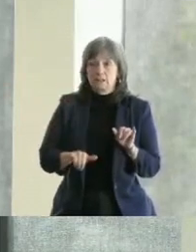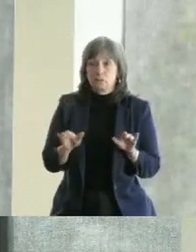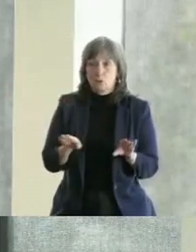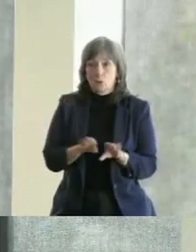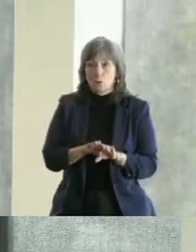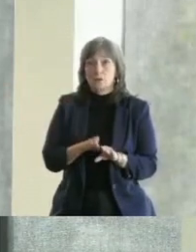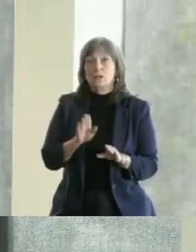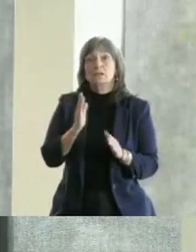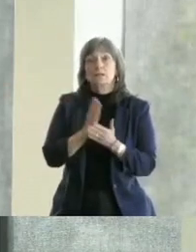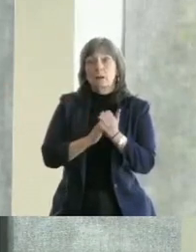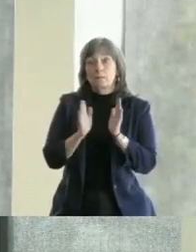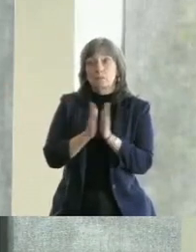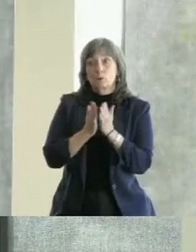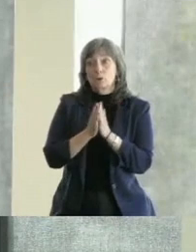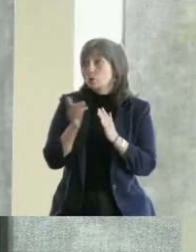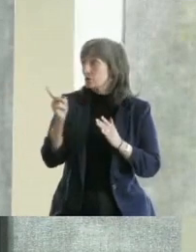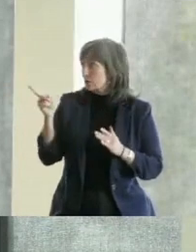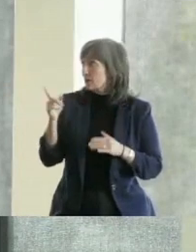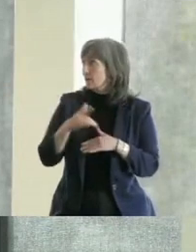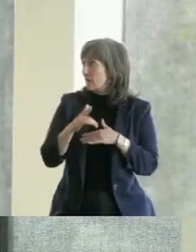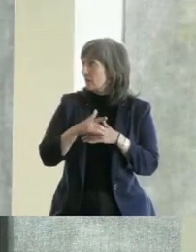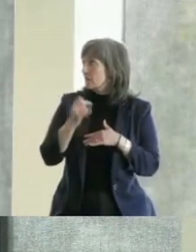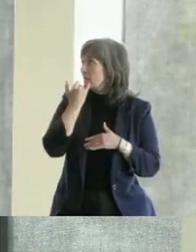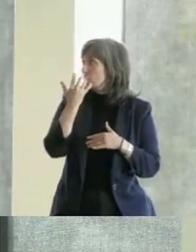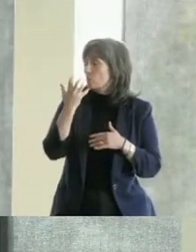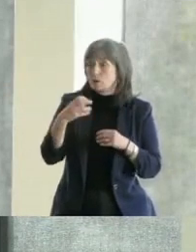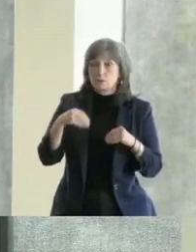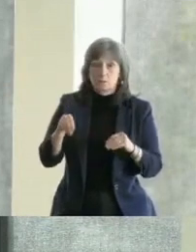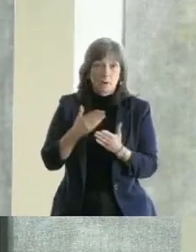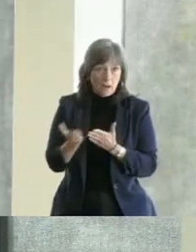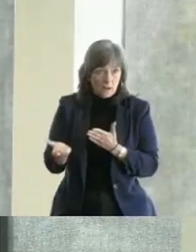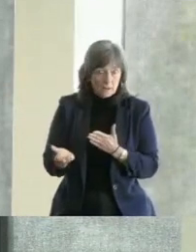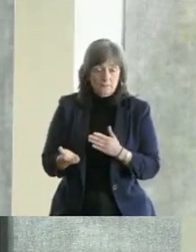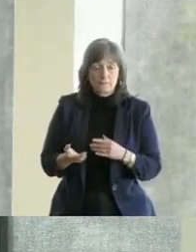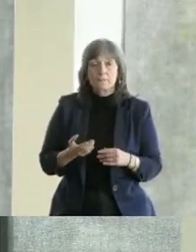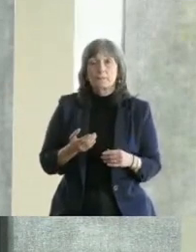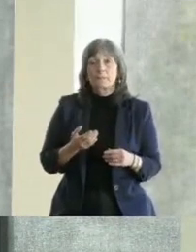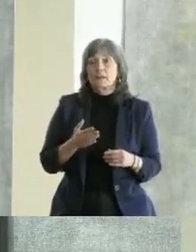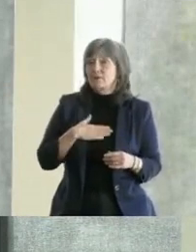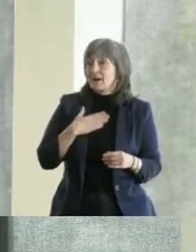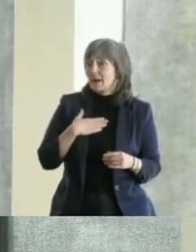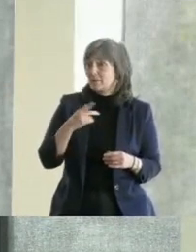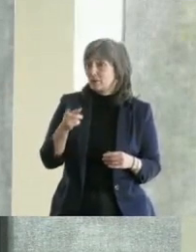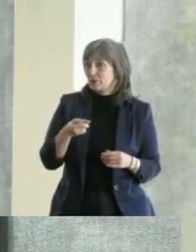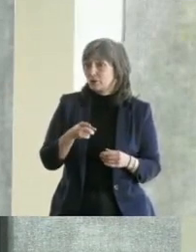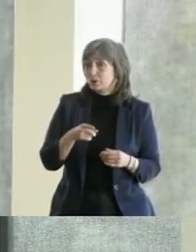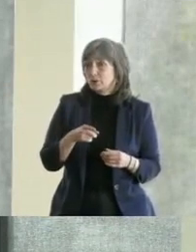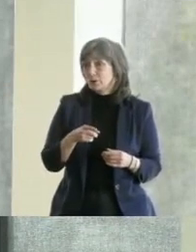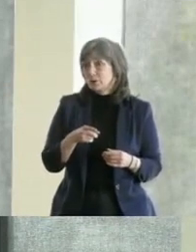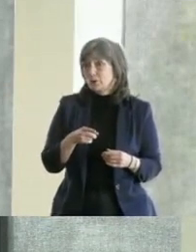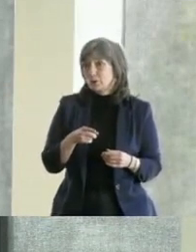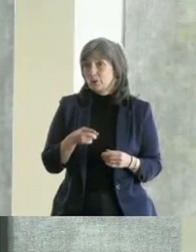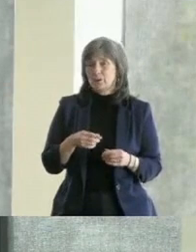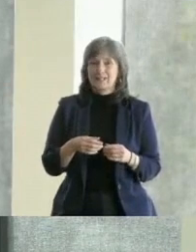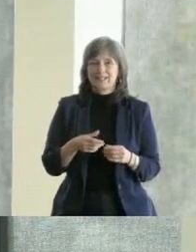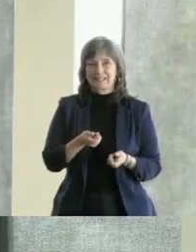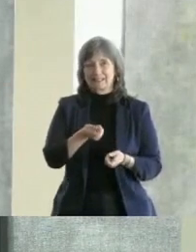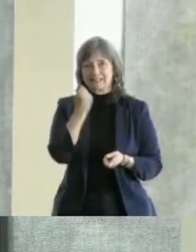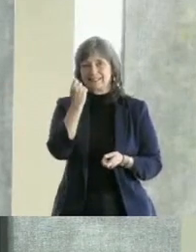has some books over on her thing. If anybody's interested in purchasing one, she'd be happy to get you to part with your